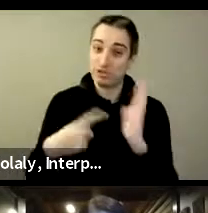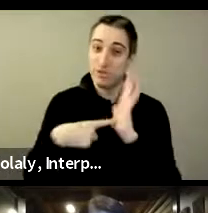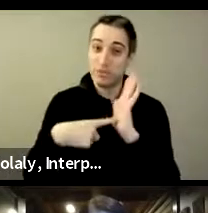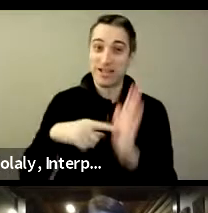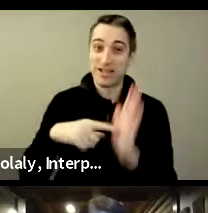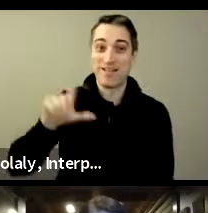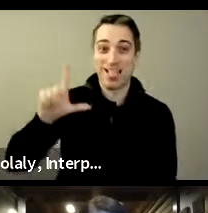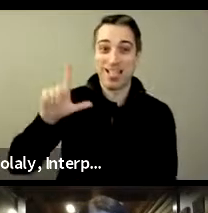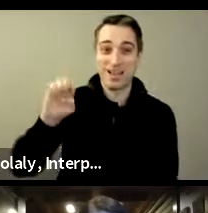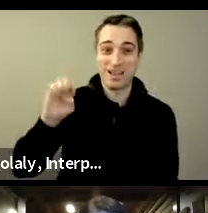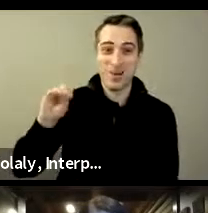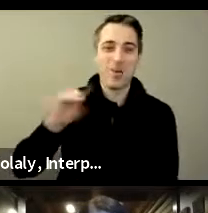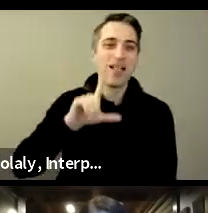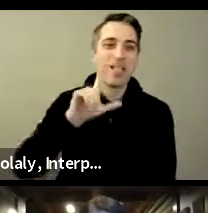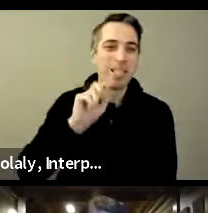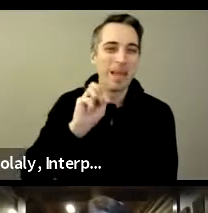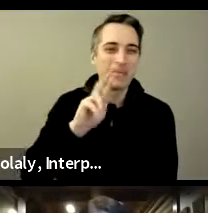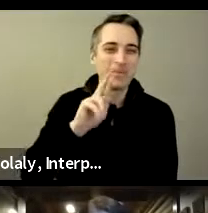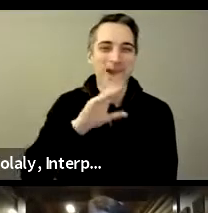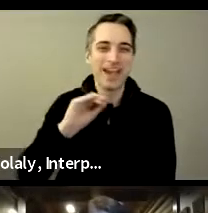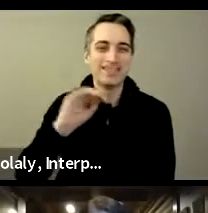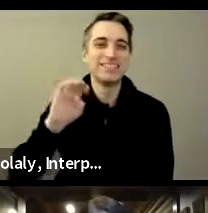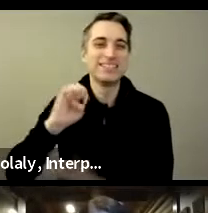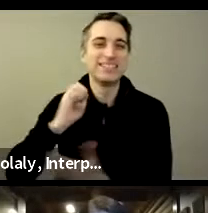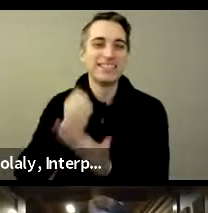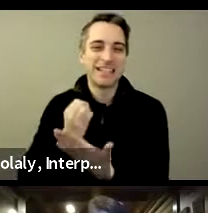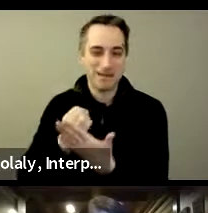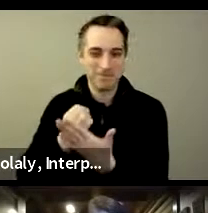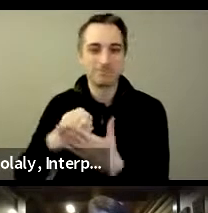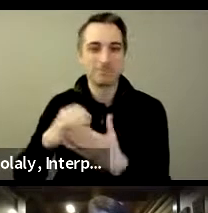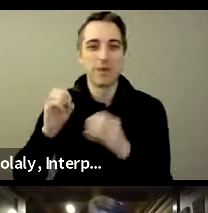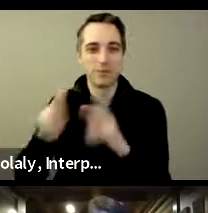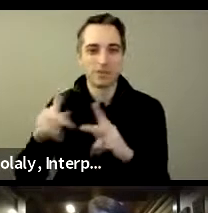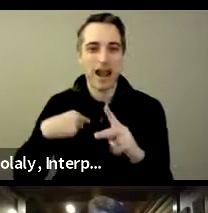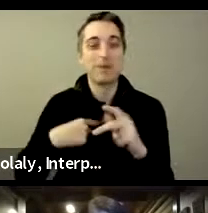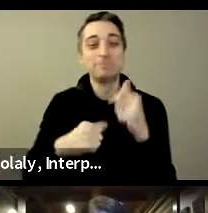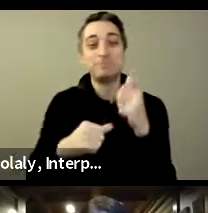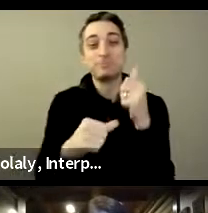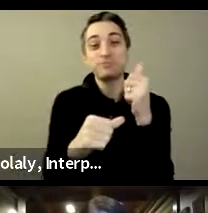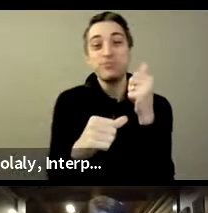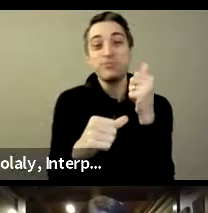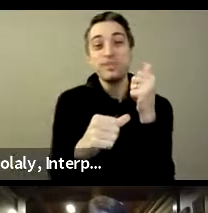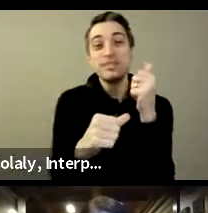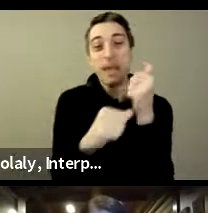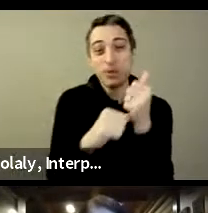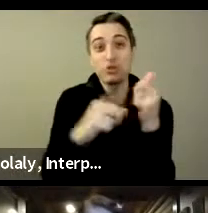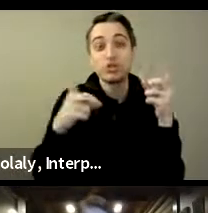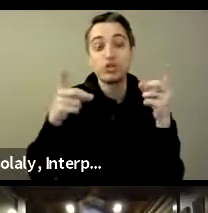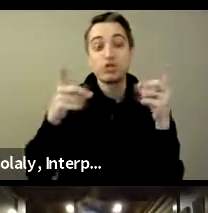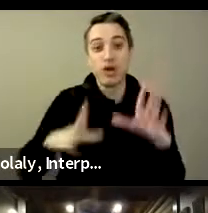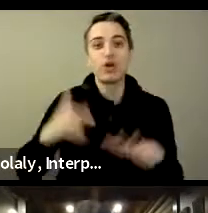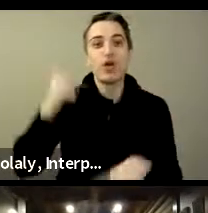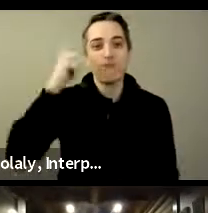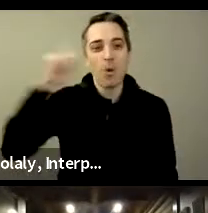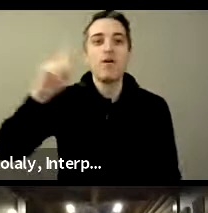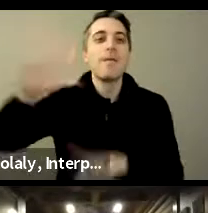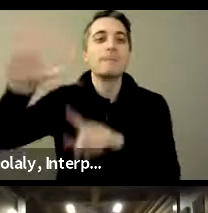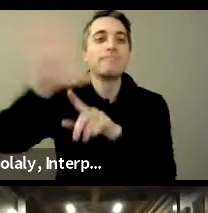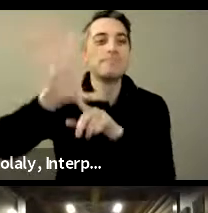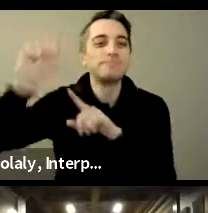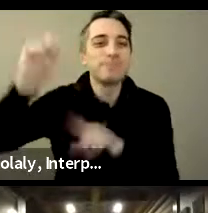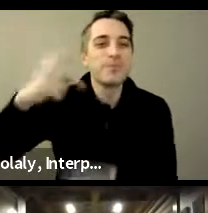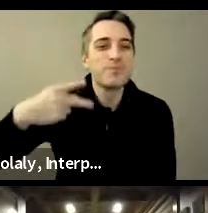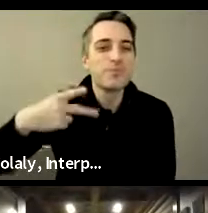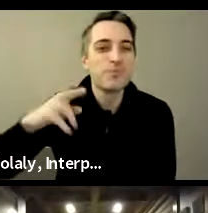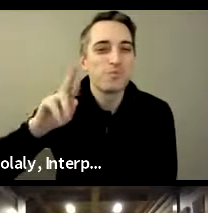and Economic Opportunity, where I serve as the Deputy Director for Prosperity. and also the Equity and Inclusion